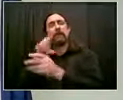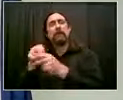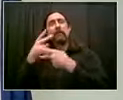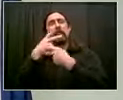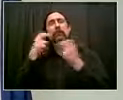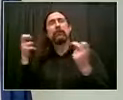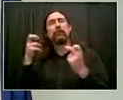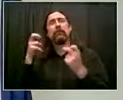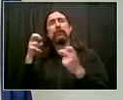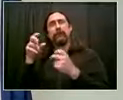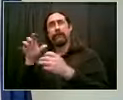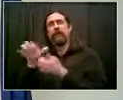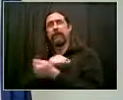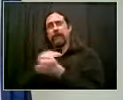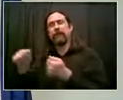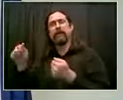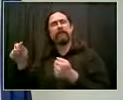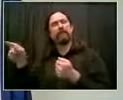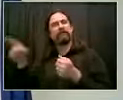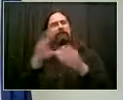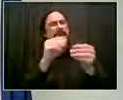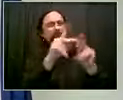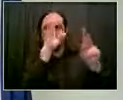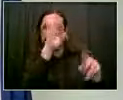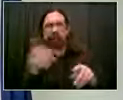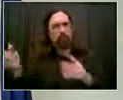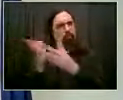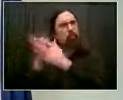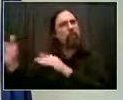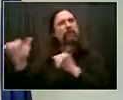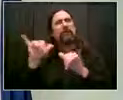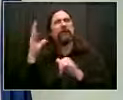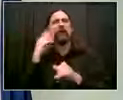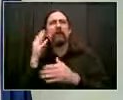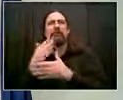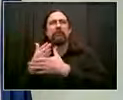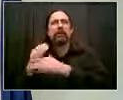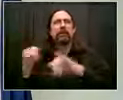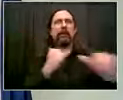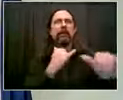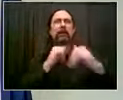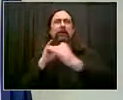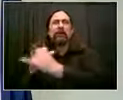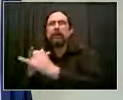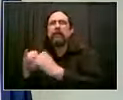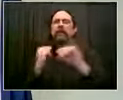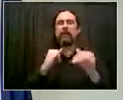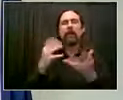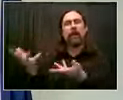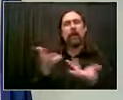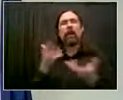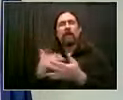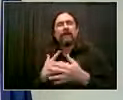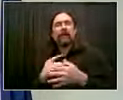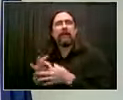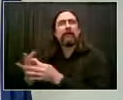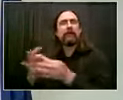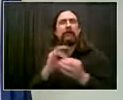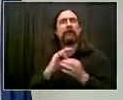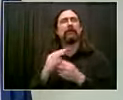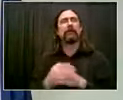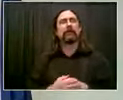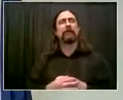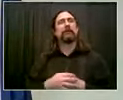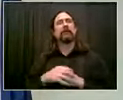I've been saying this for a long time, and as a former judge, I know this to be true. I'm somebody that sentenced people to jail and state prison.